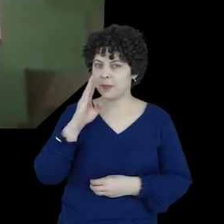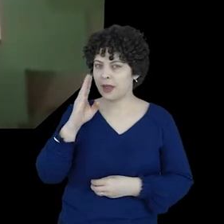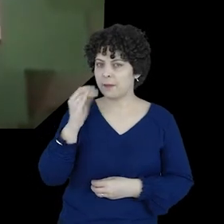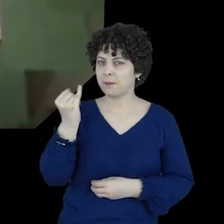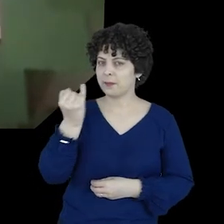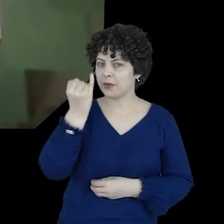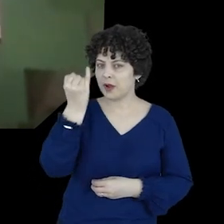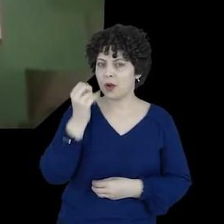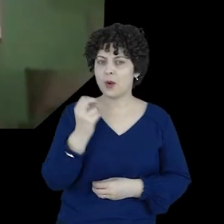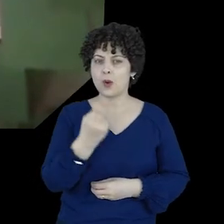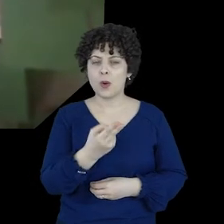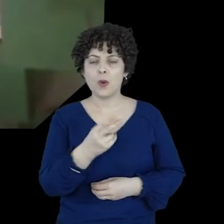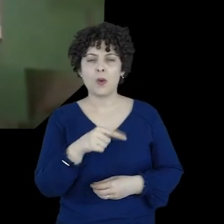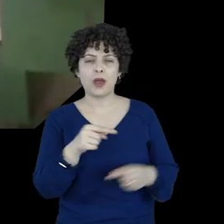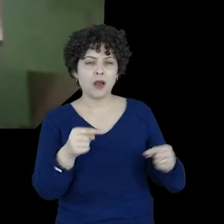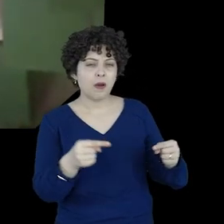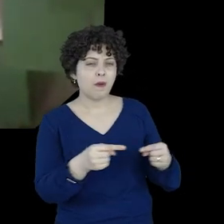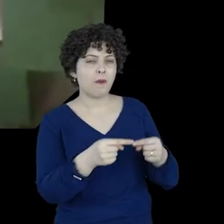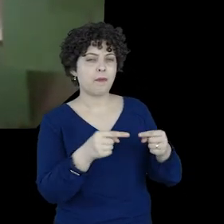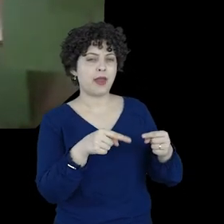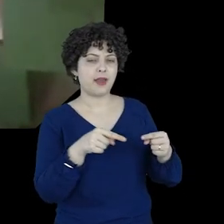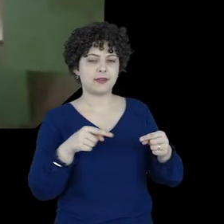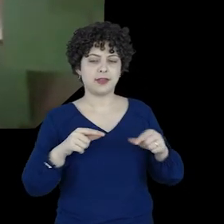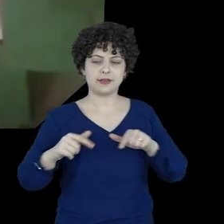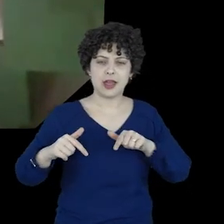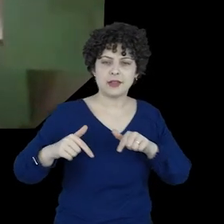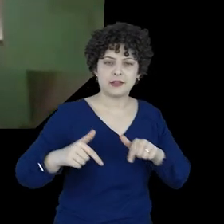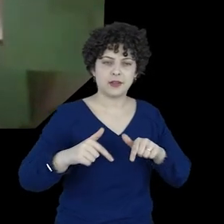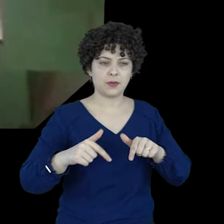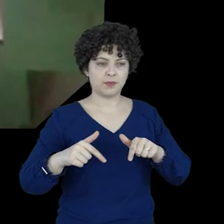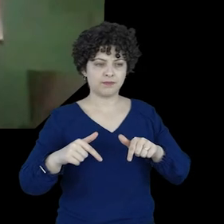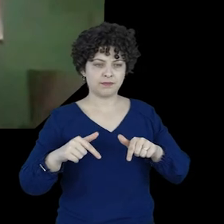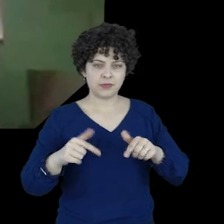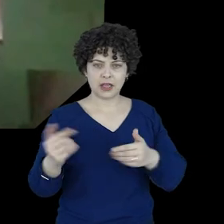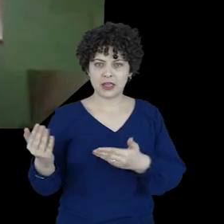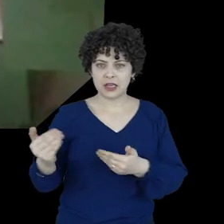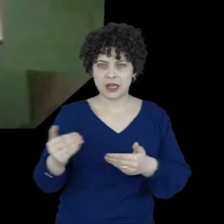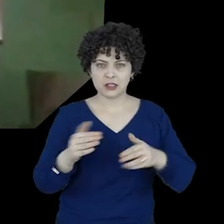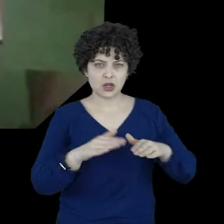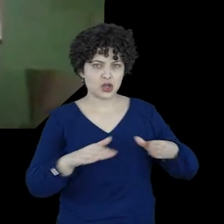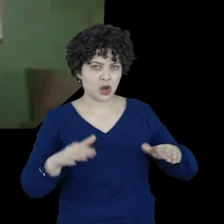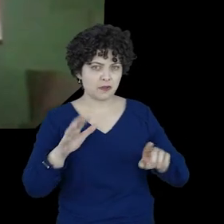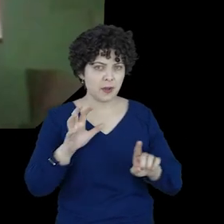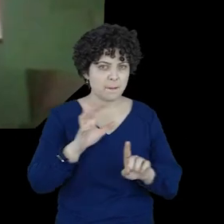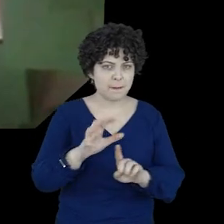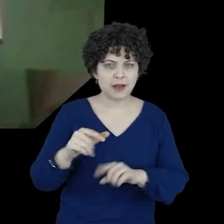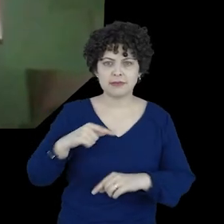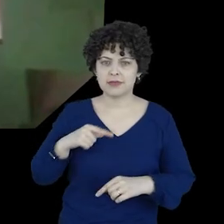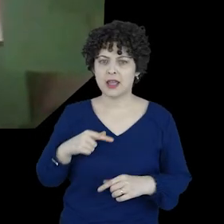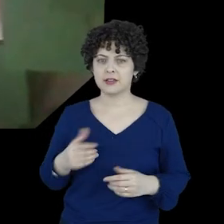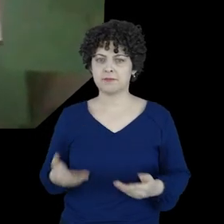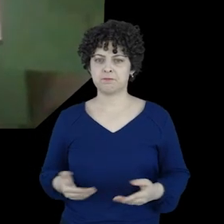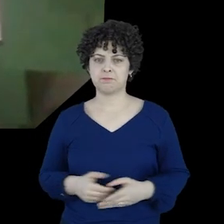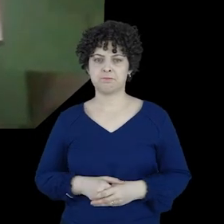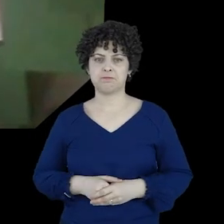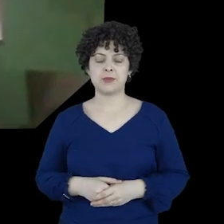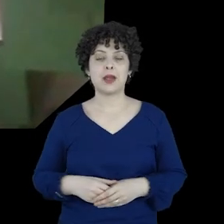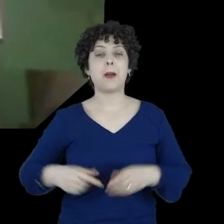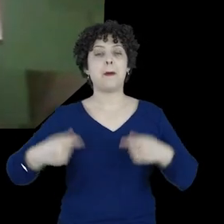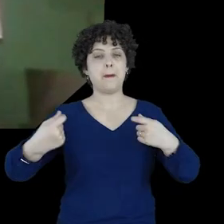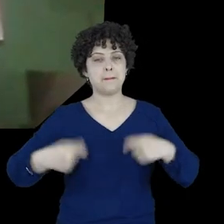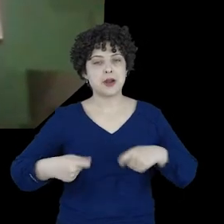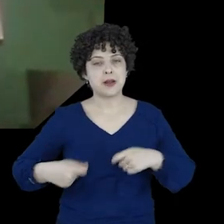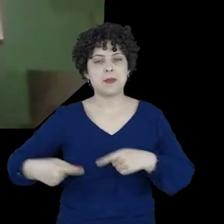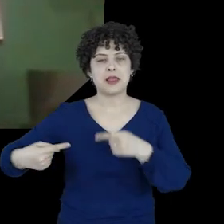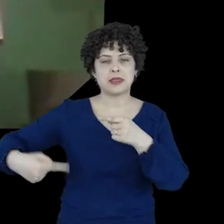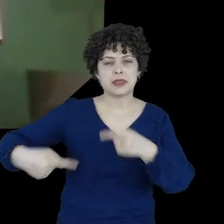relevant or how appropriate would those interventions be to children and young people? It's only